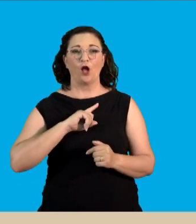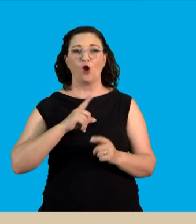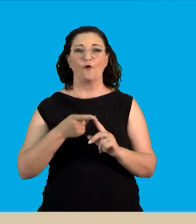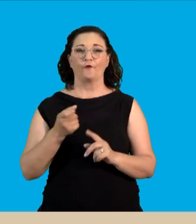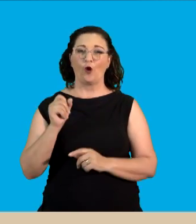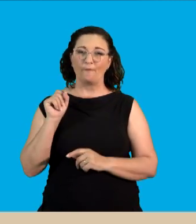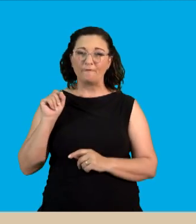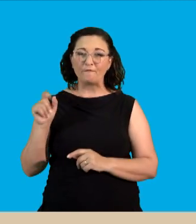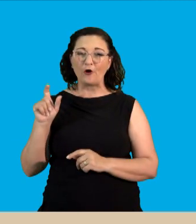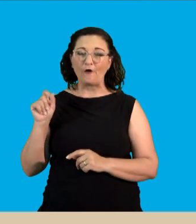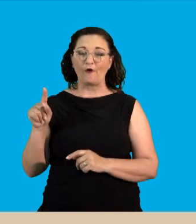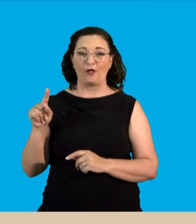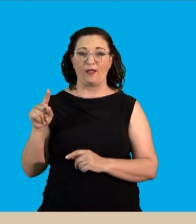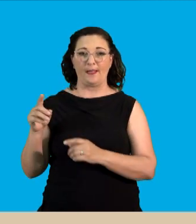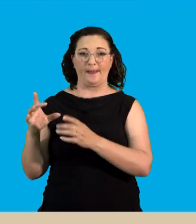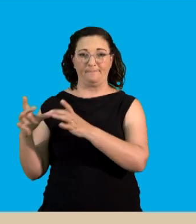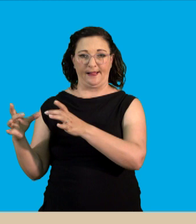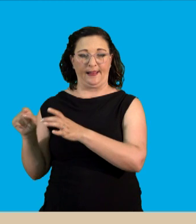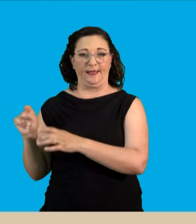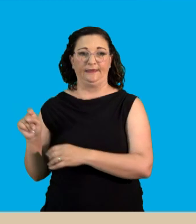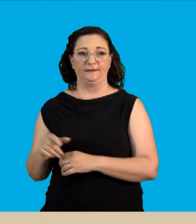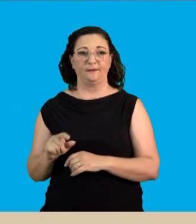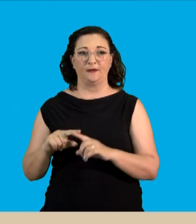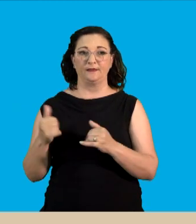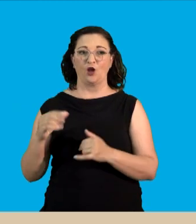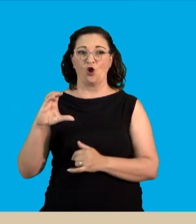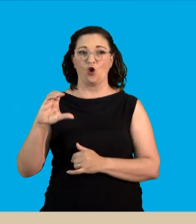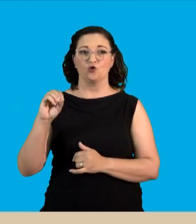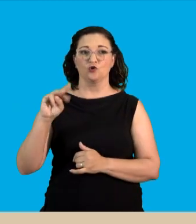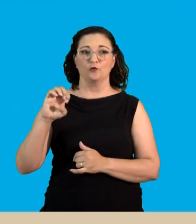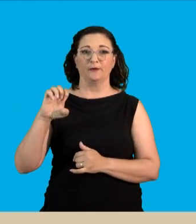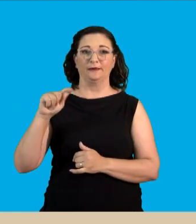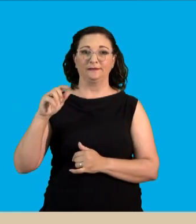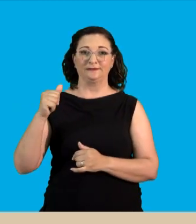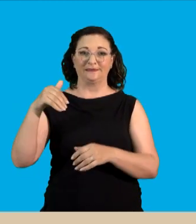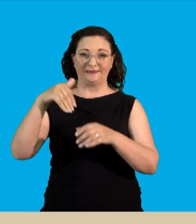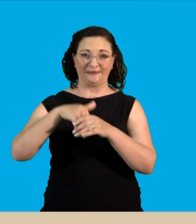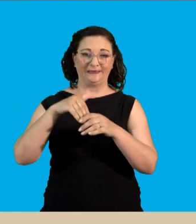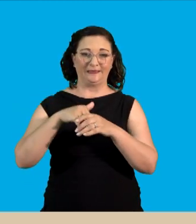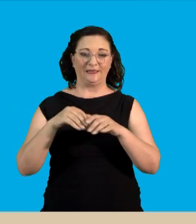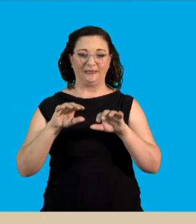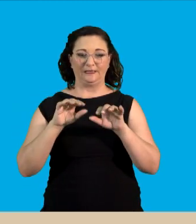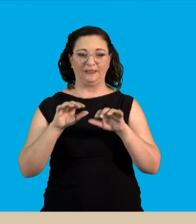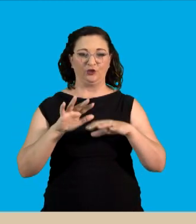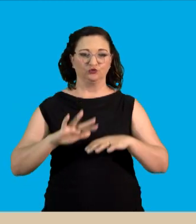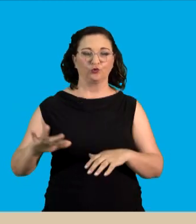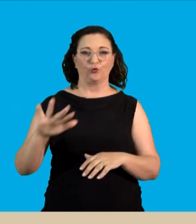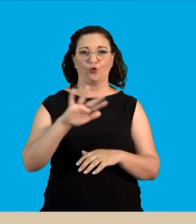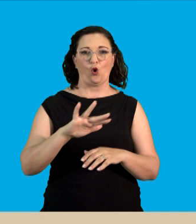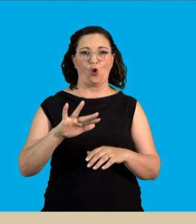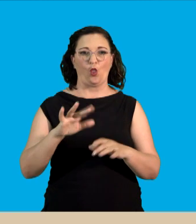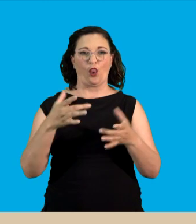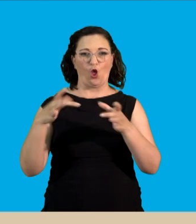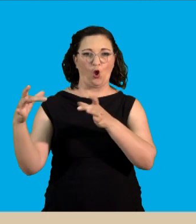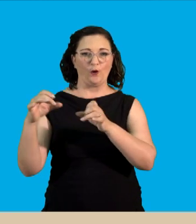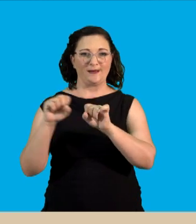furthest planets of all. Now the comets enter the solar system, travel around the sun,